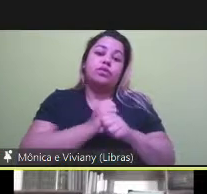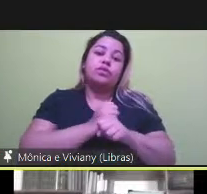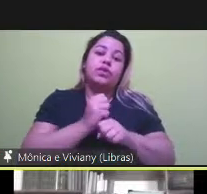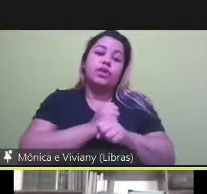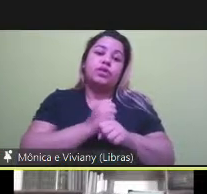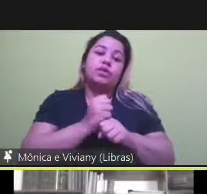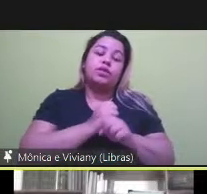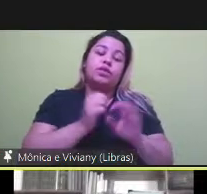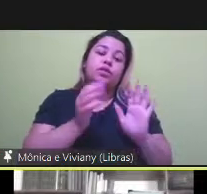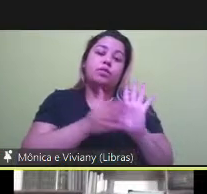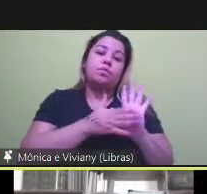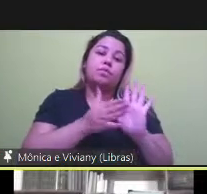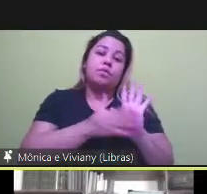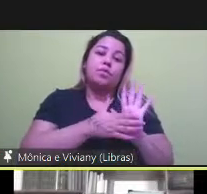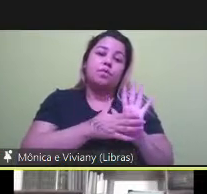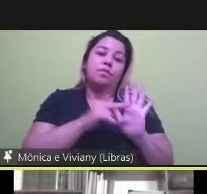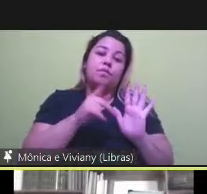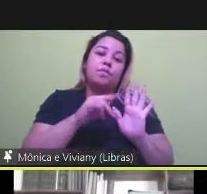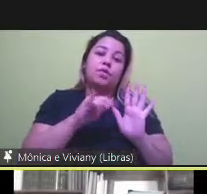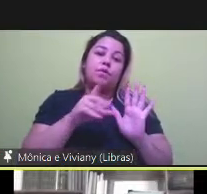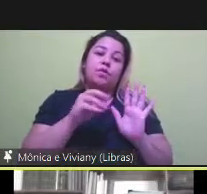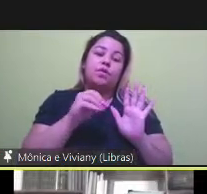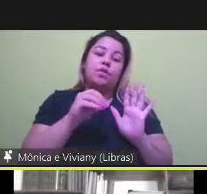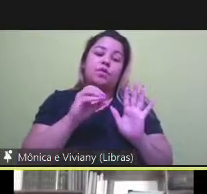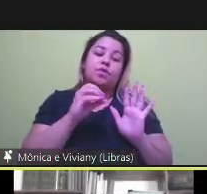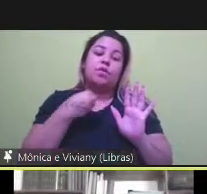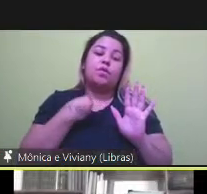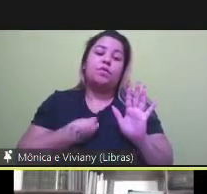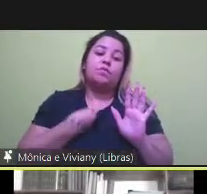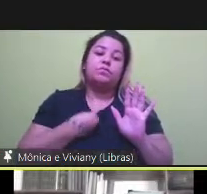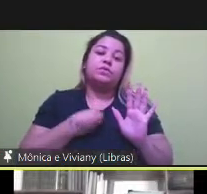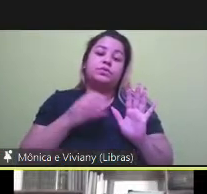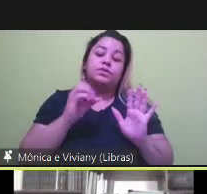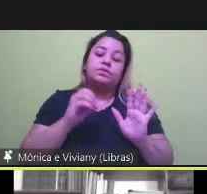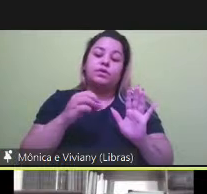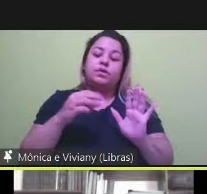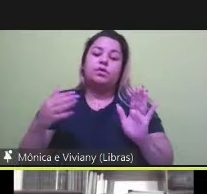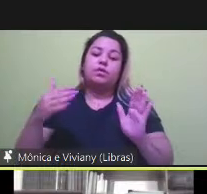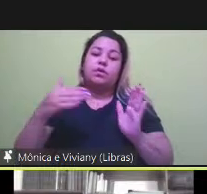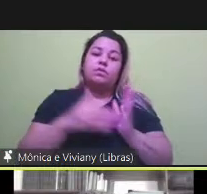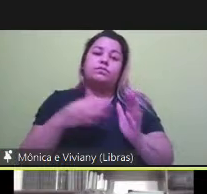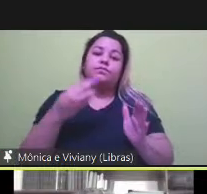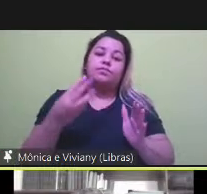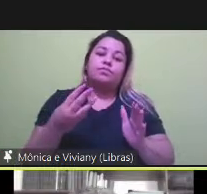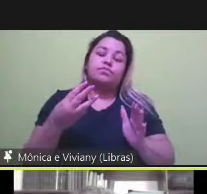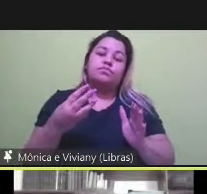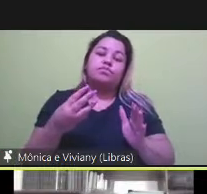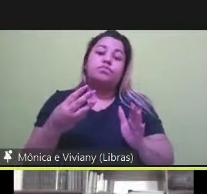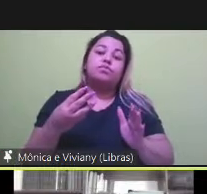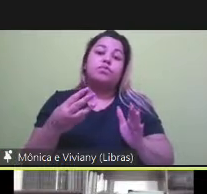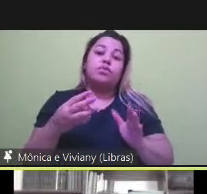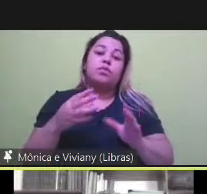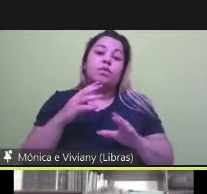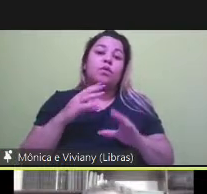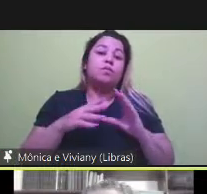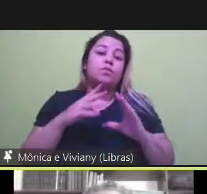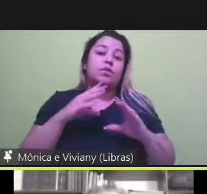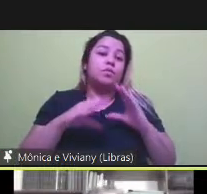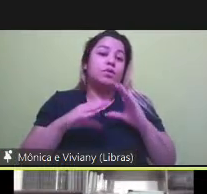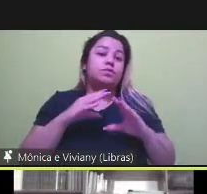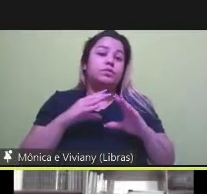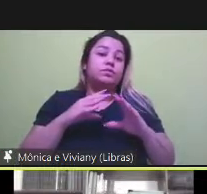The first one, it's called Creciendo en Salud, from 0 to 3 years old, which was a project that where I was mentioning, but